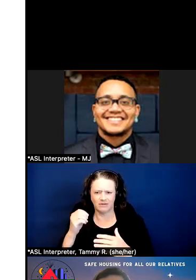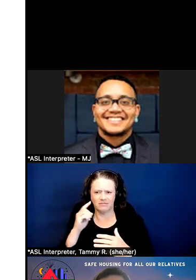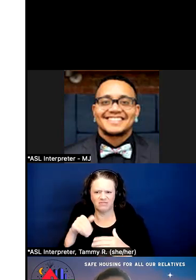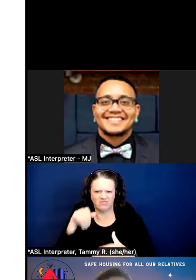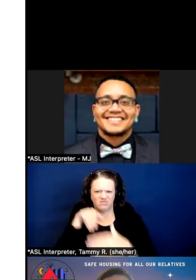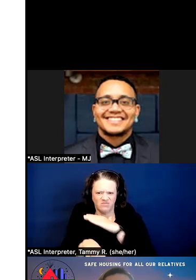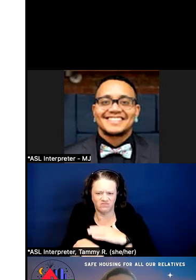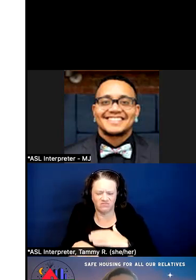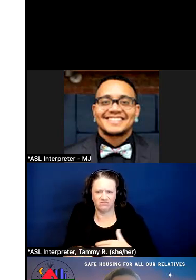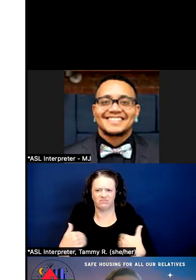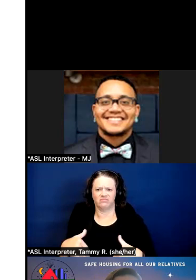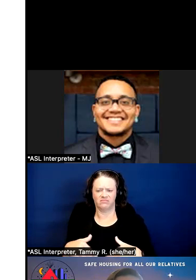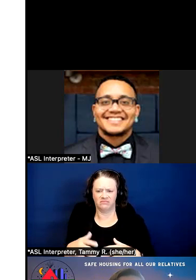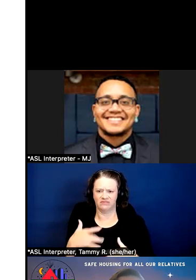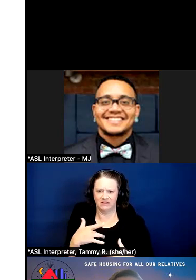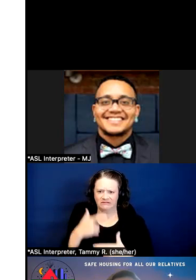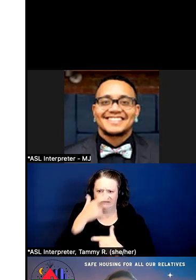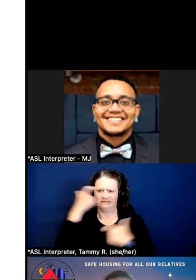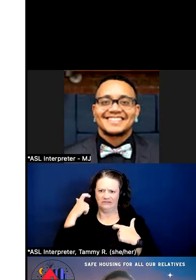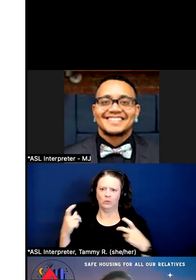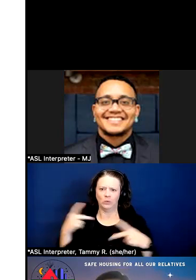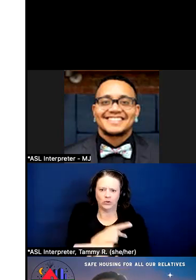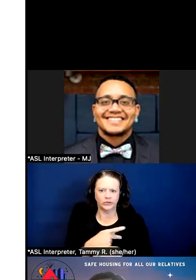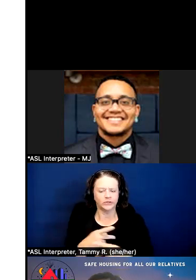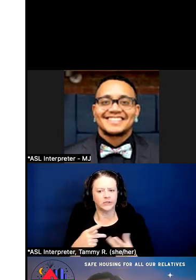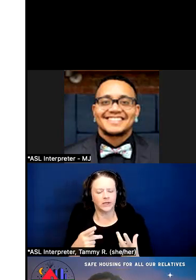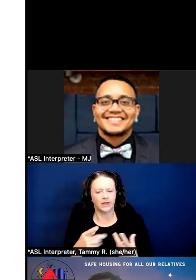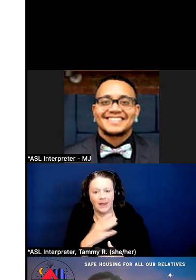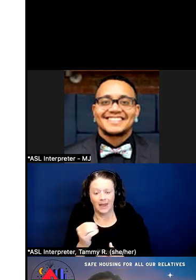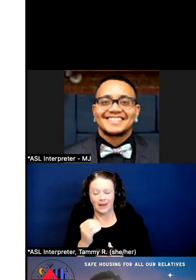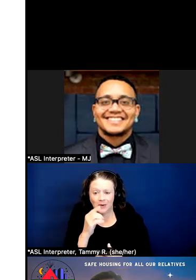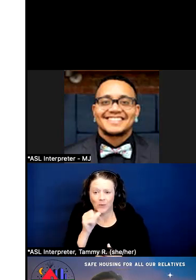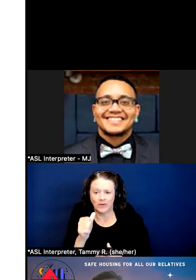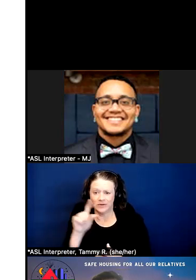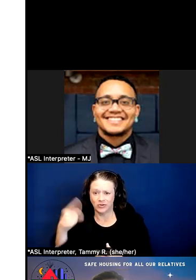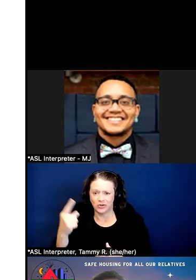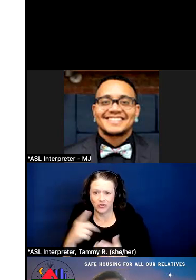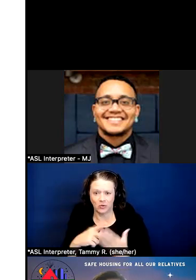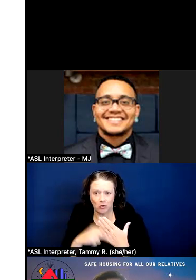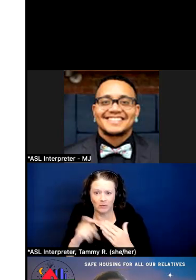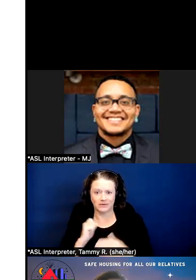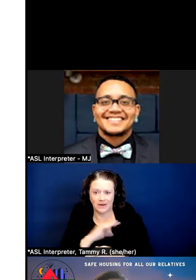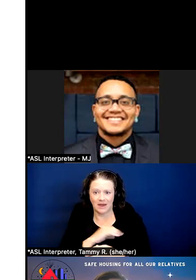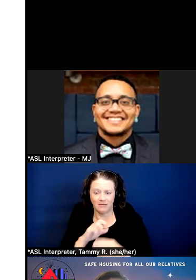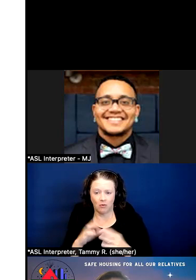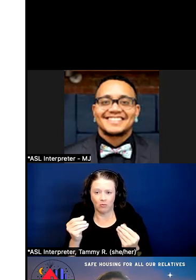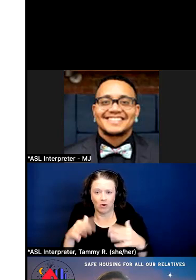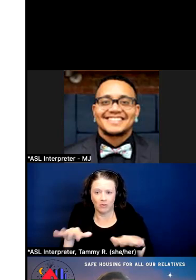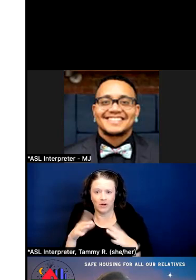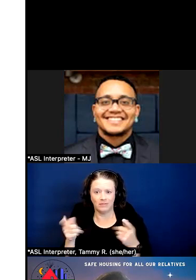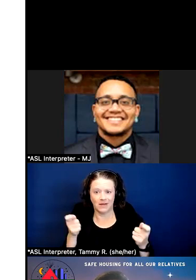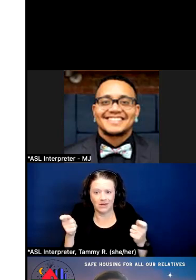specifically as Indigenous survivors of violence. And it wasn't necessarily just program staff or property managers, but it was